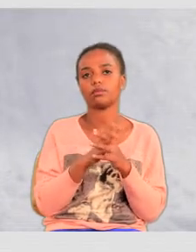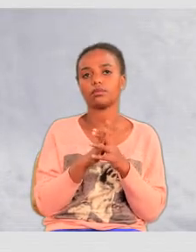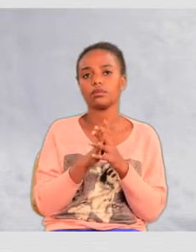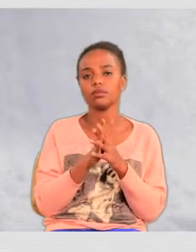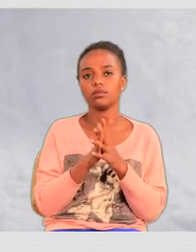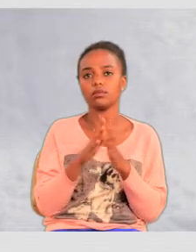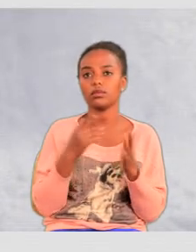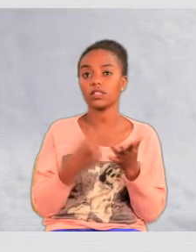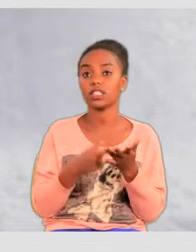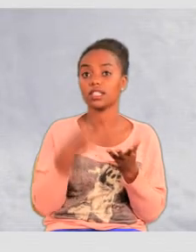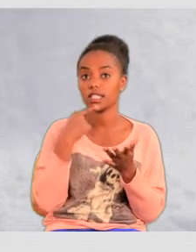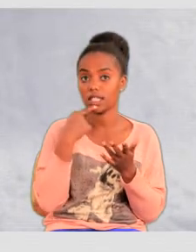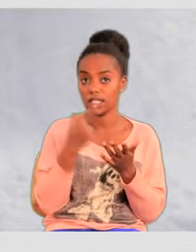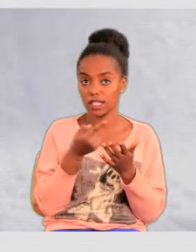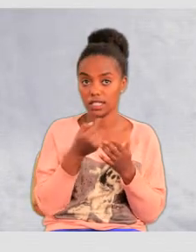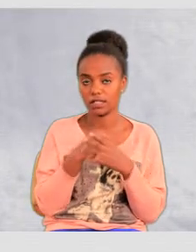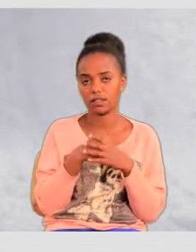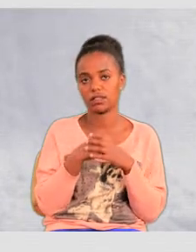Here says,